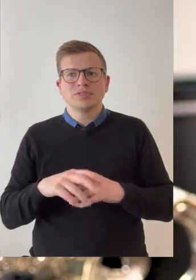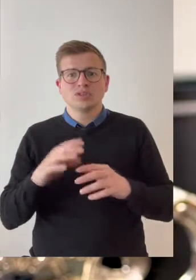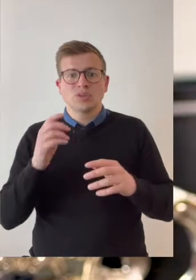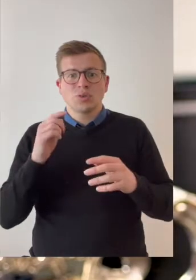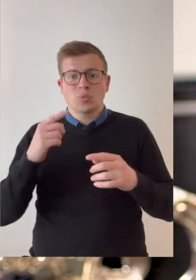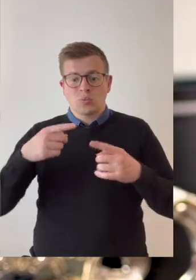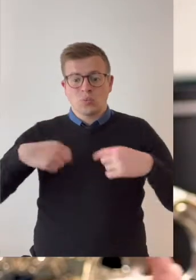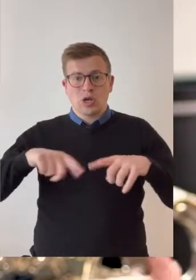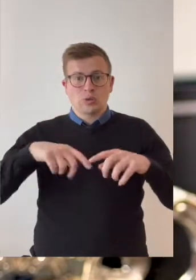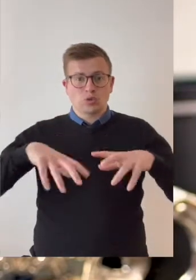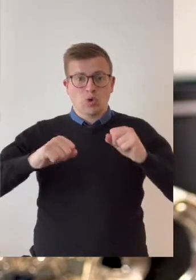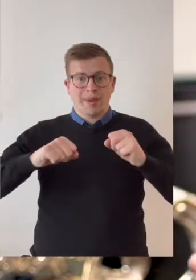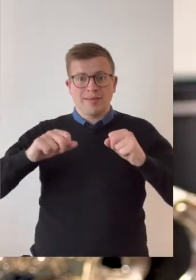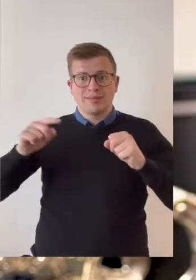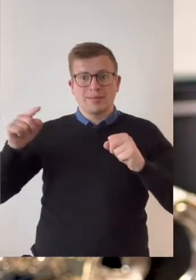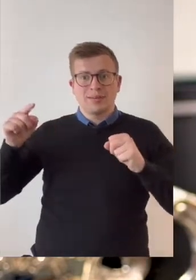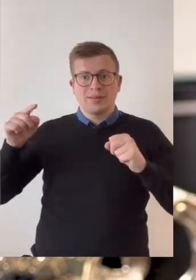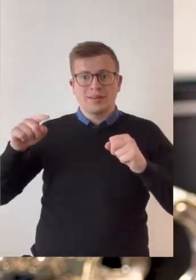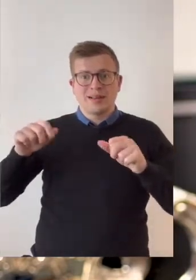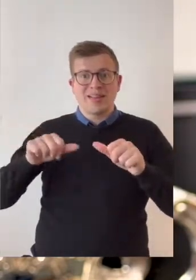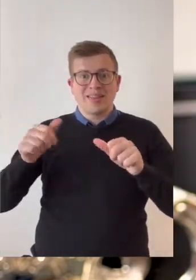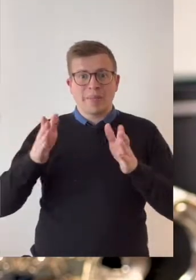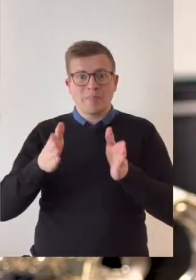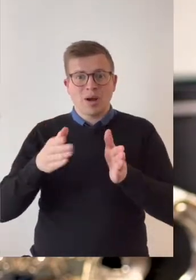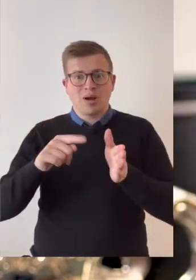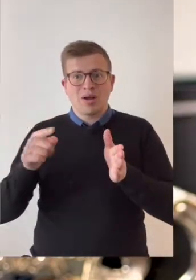So where's to come in? Bar.